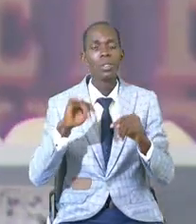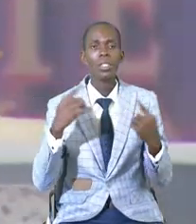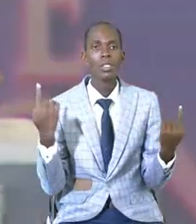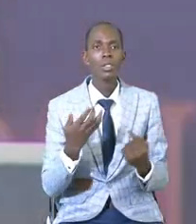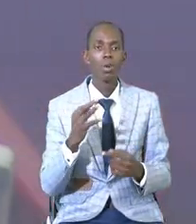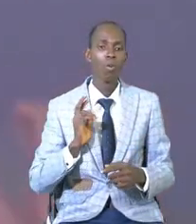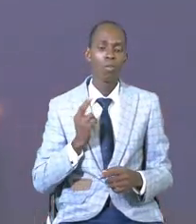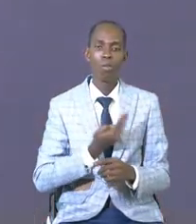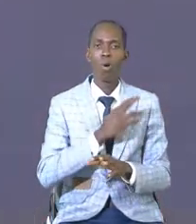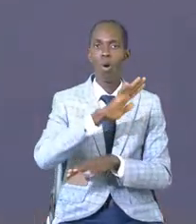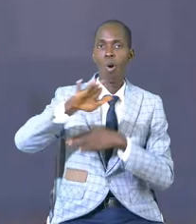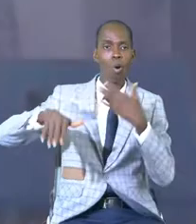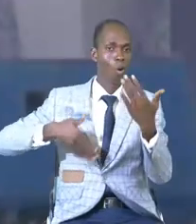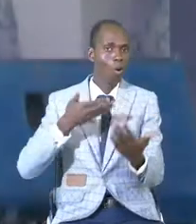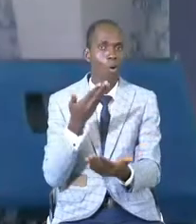therefore